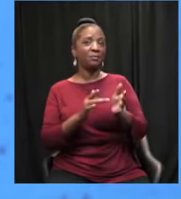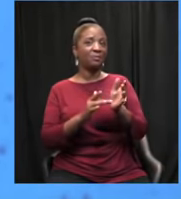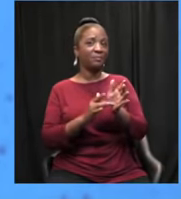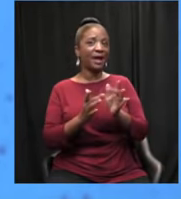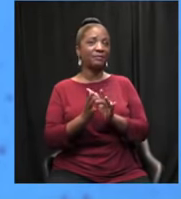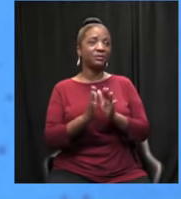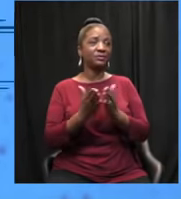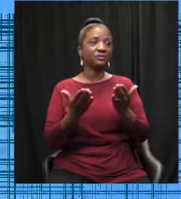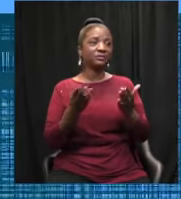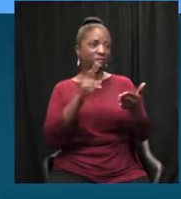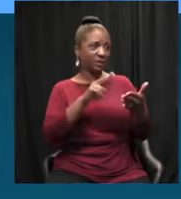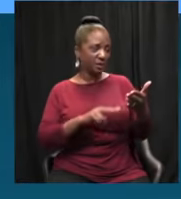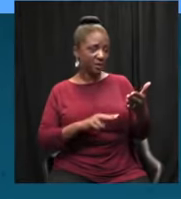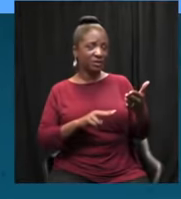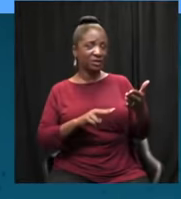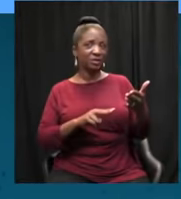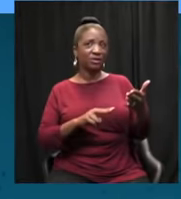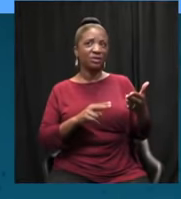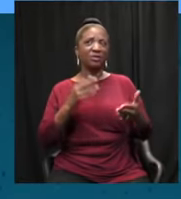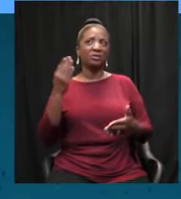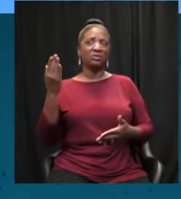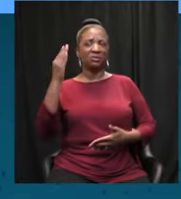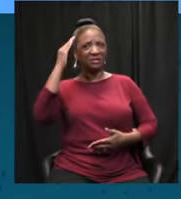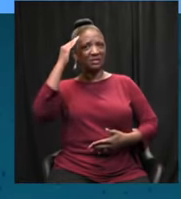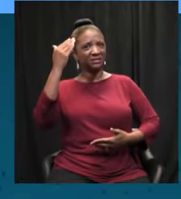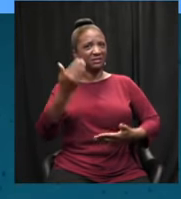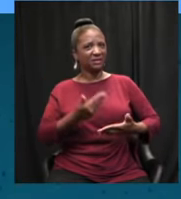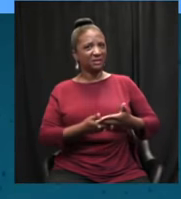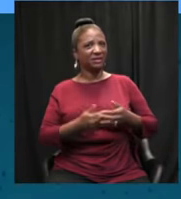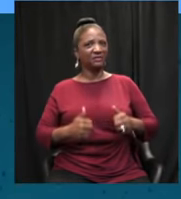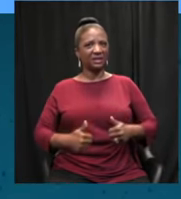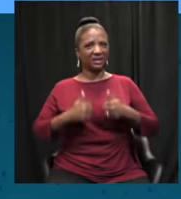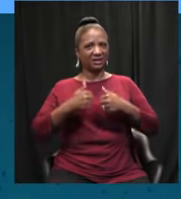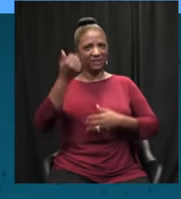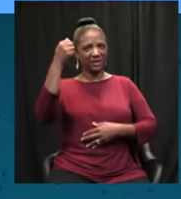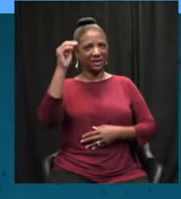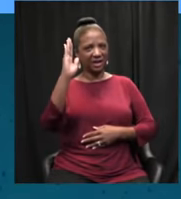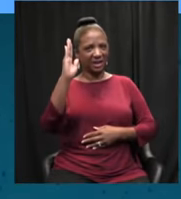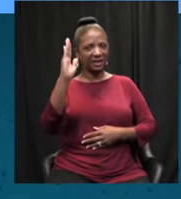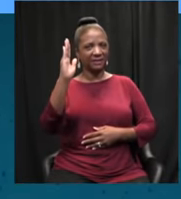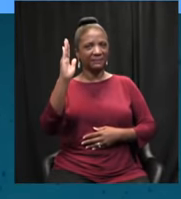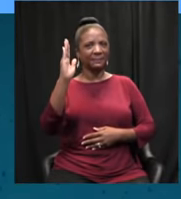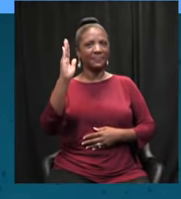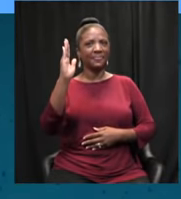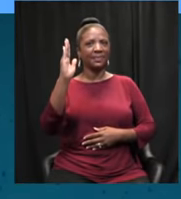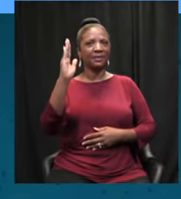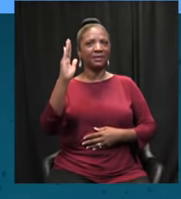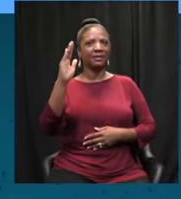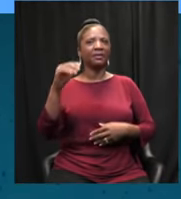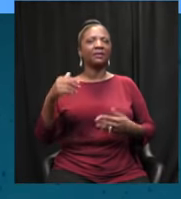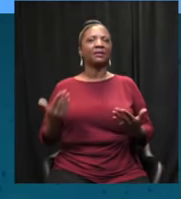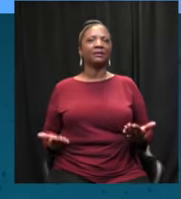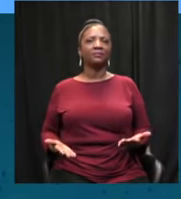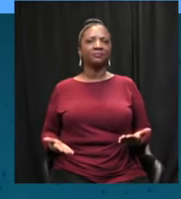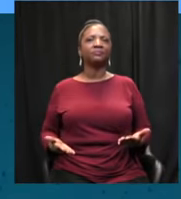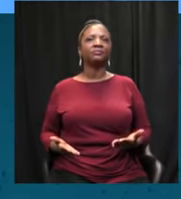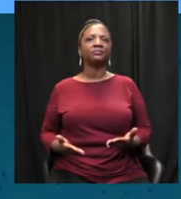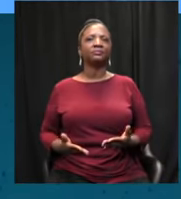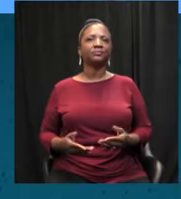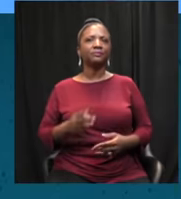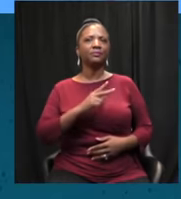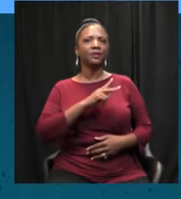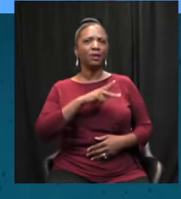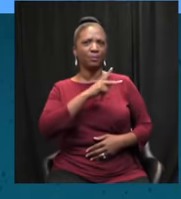say, the Son of the living God. They interchange these words. And here it is, a